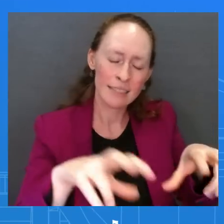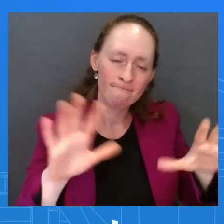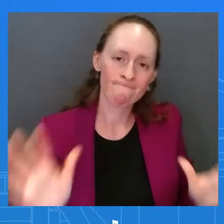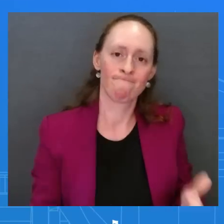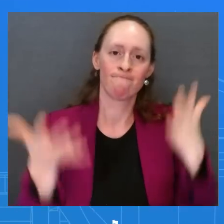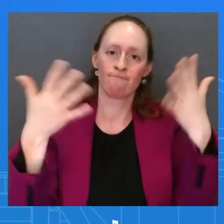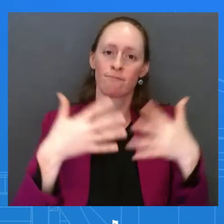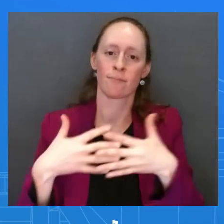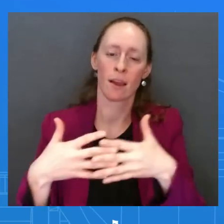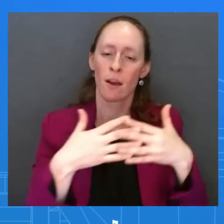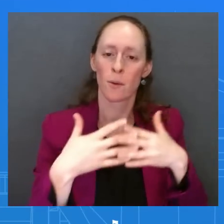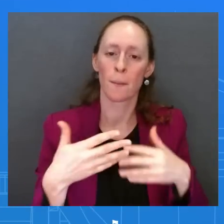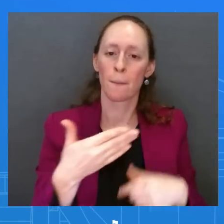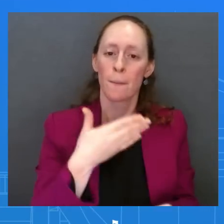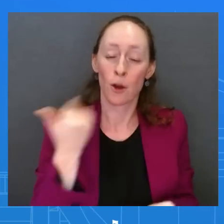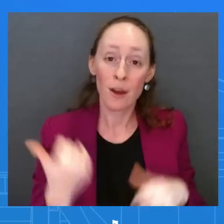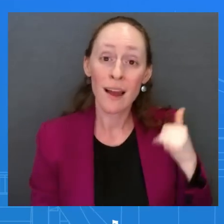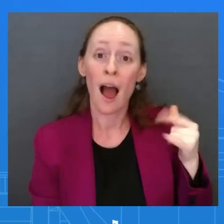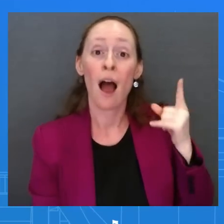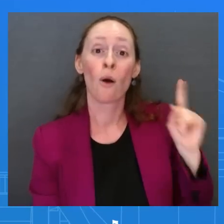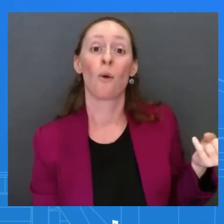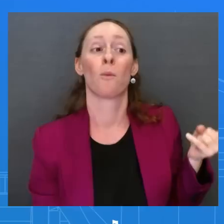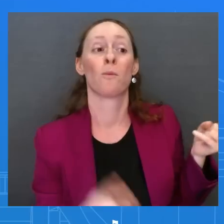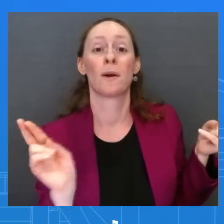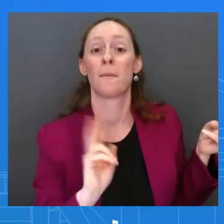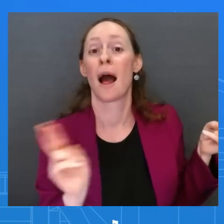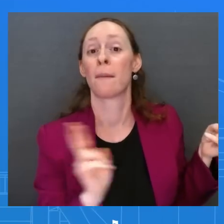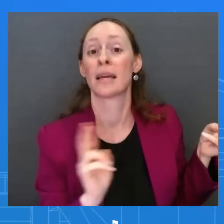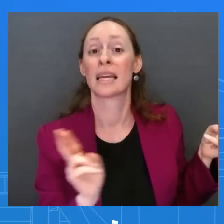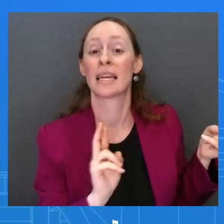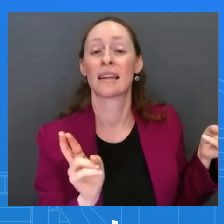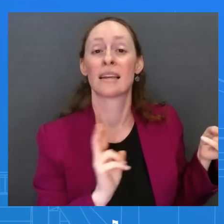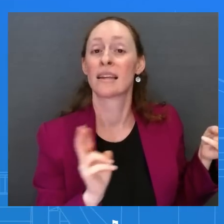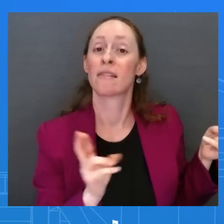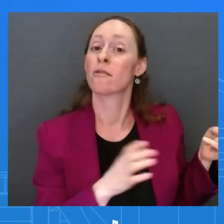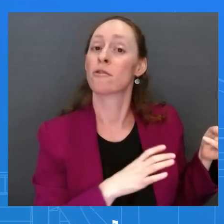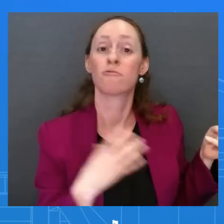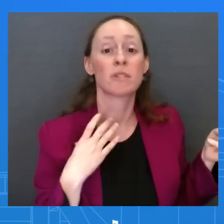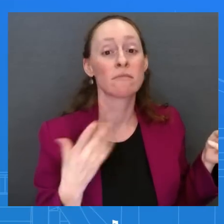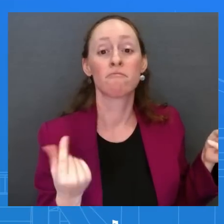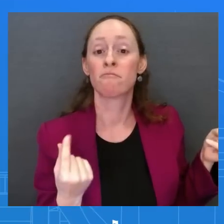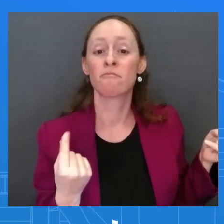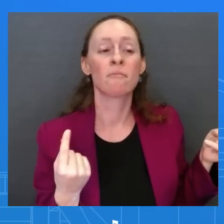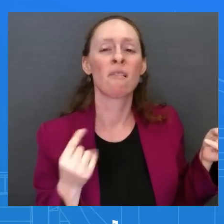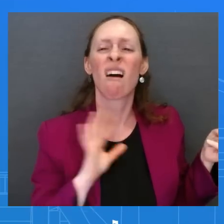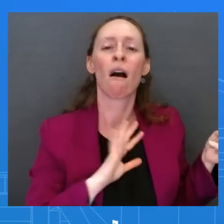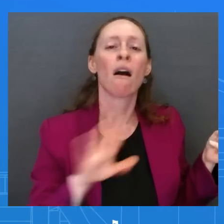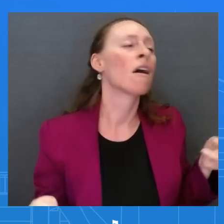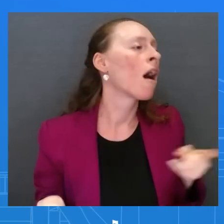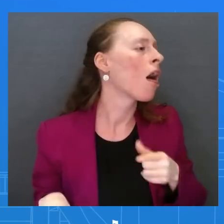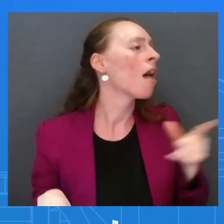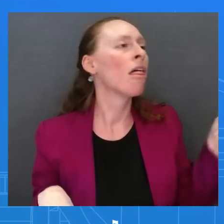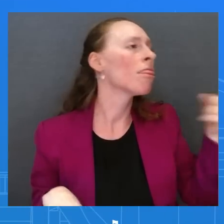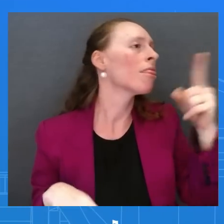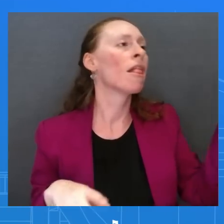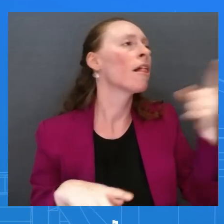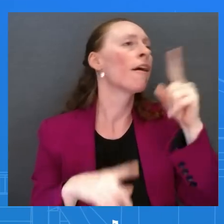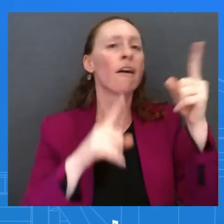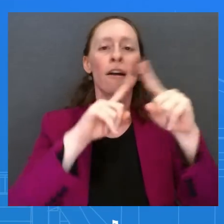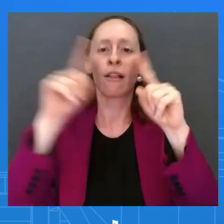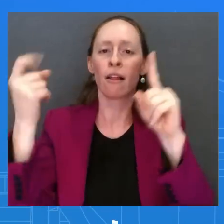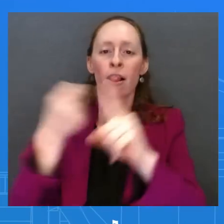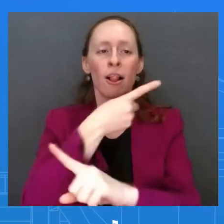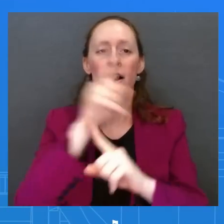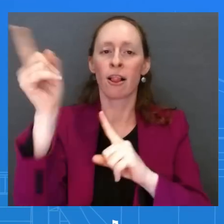that Americans are, that's not their priority. They want us to move in a bipartisan way on everything that I just laid out. We saw